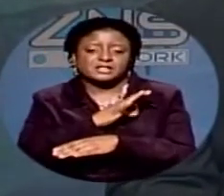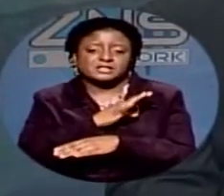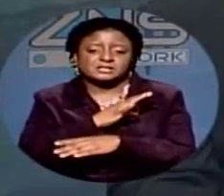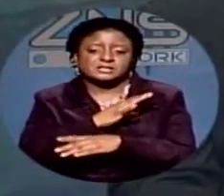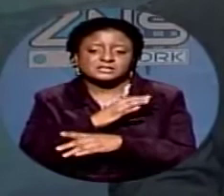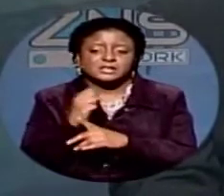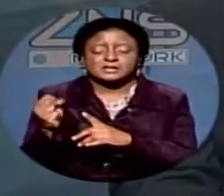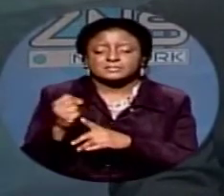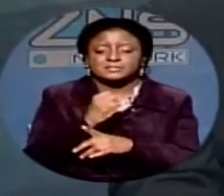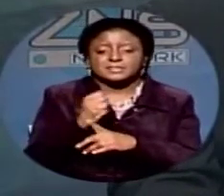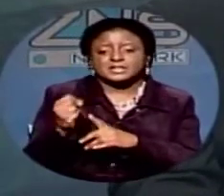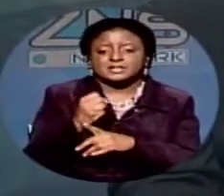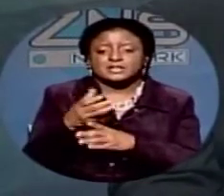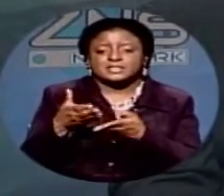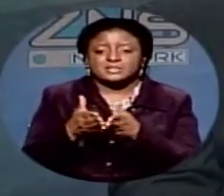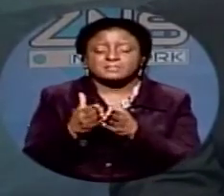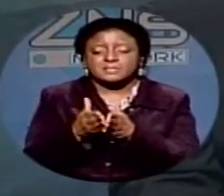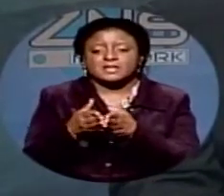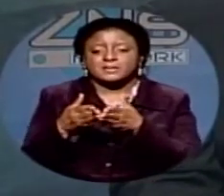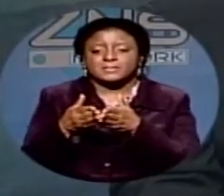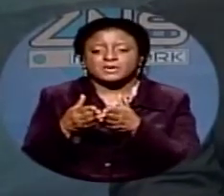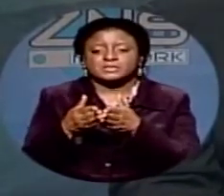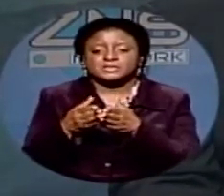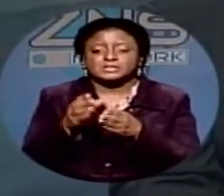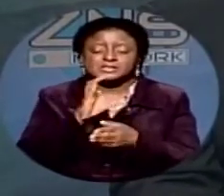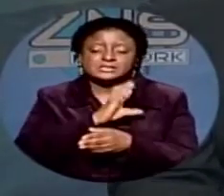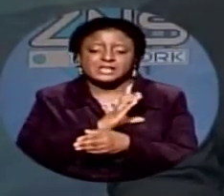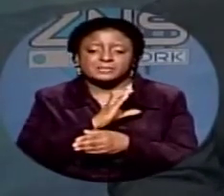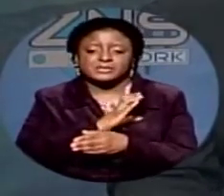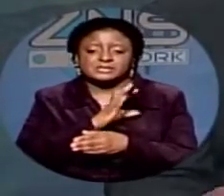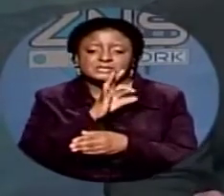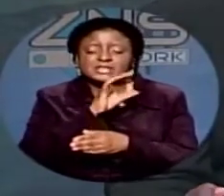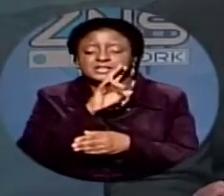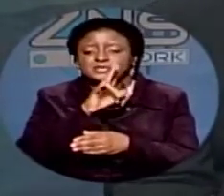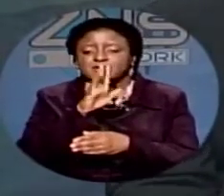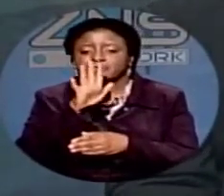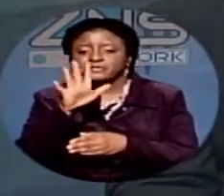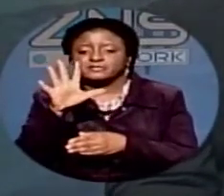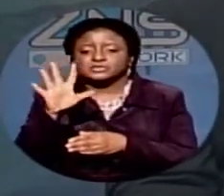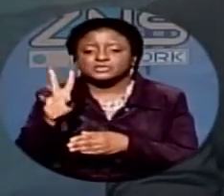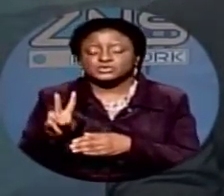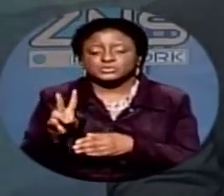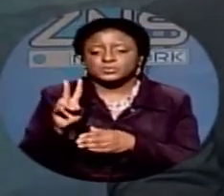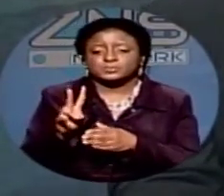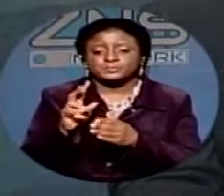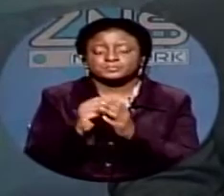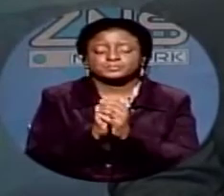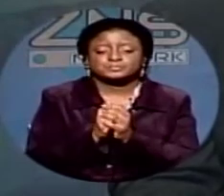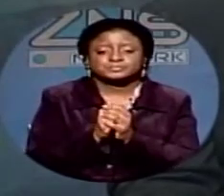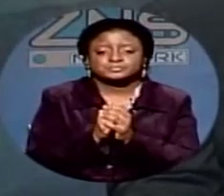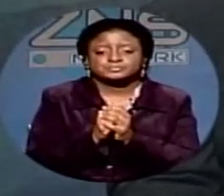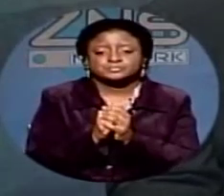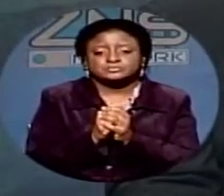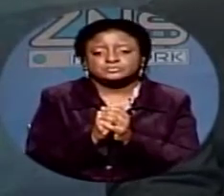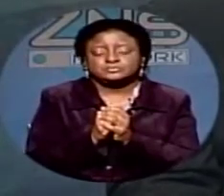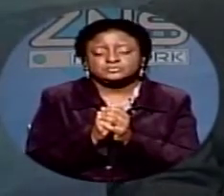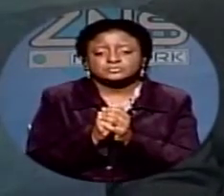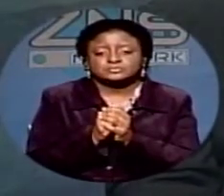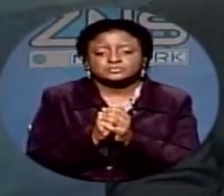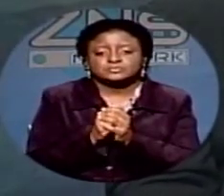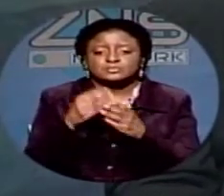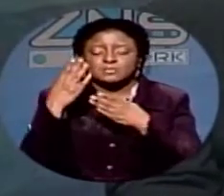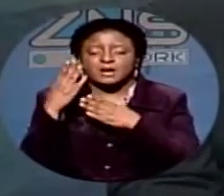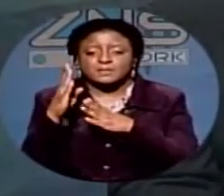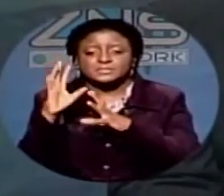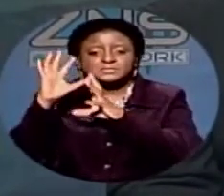Cybots 93-52. Team Bahamas finished the summer-long games against American colleges with a record of 1-19.